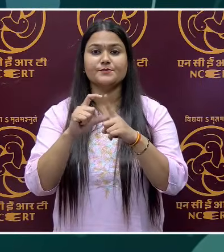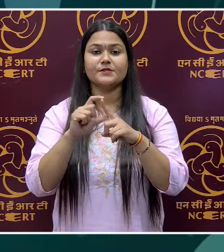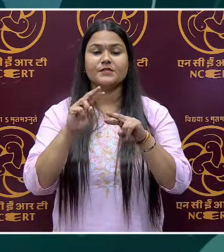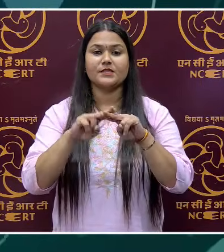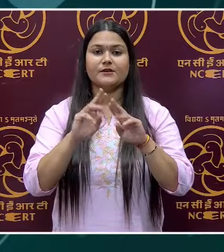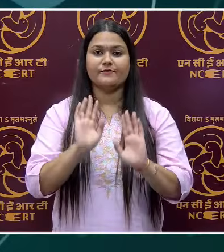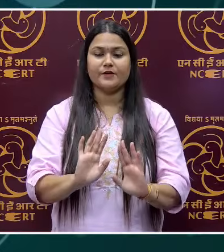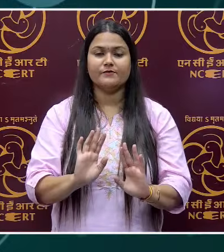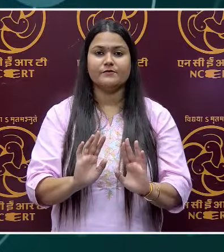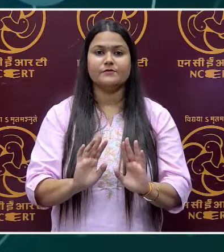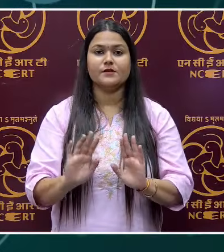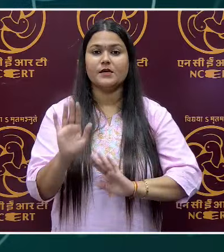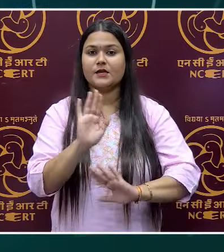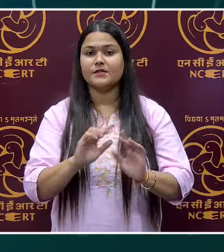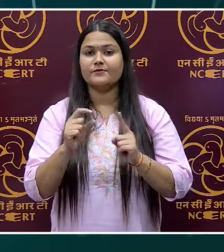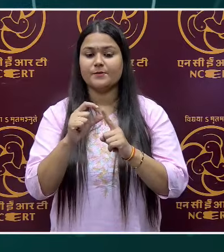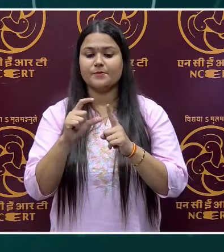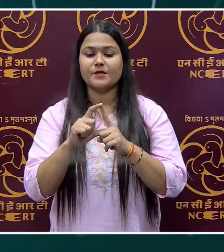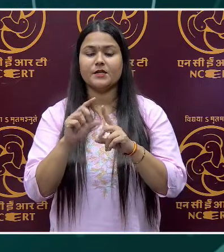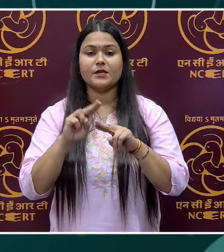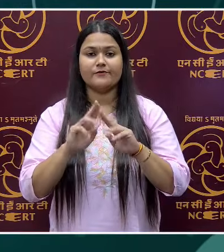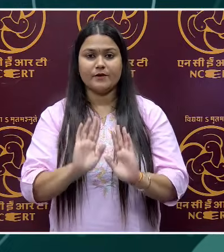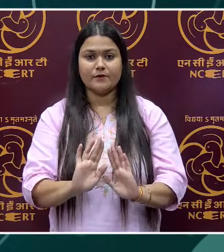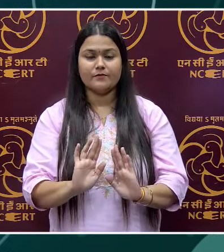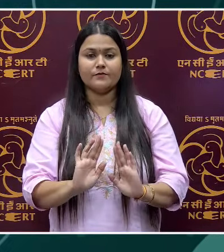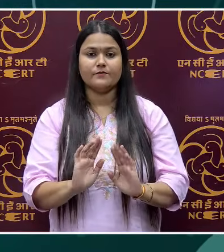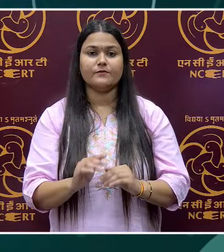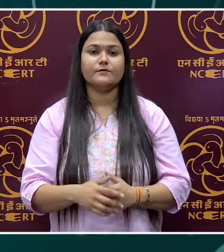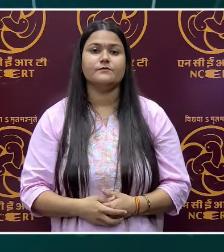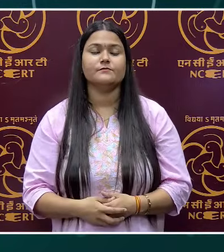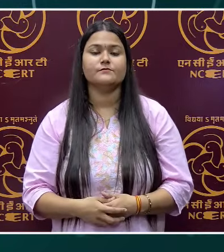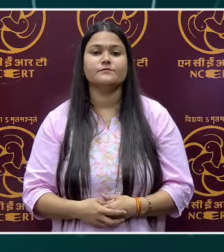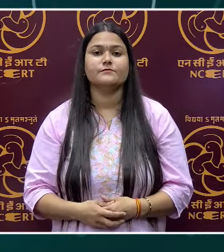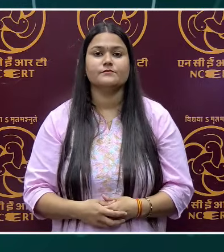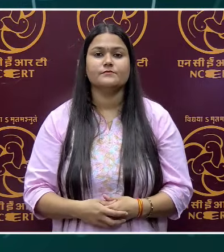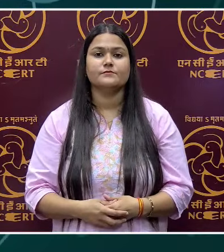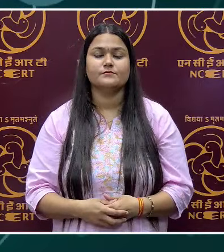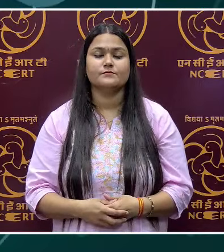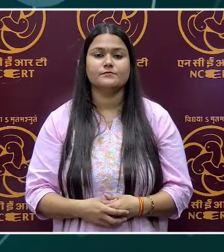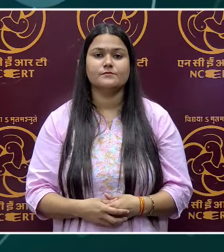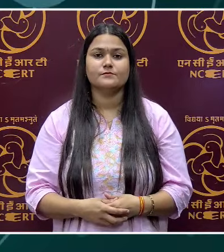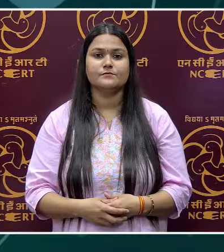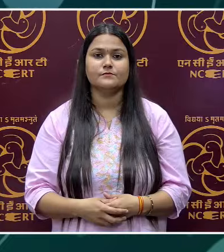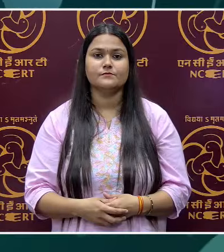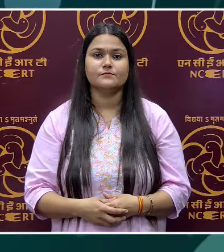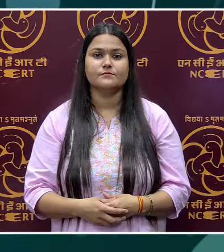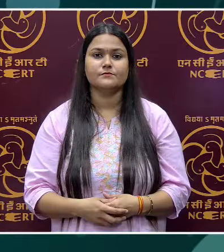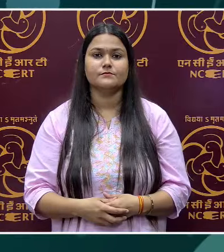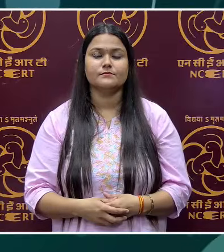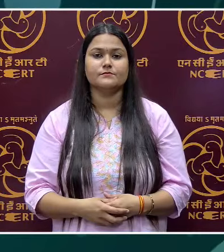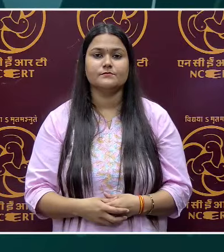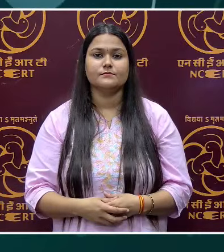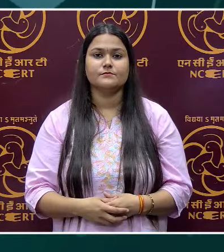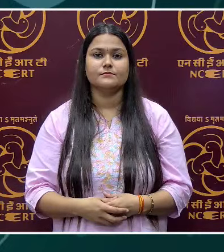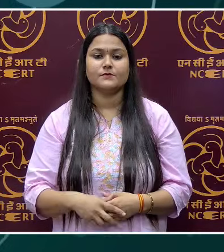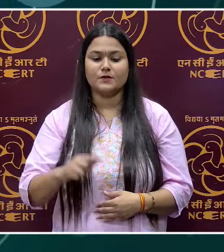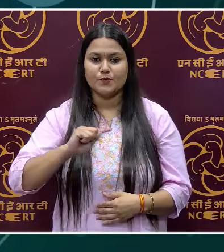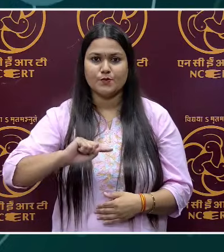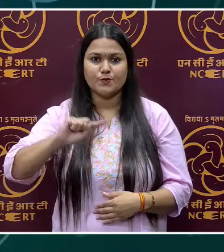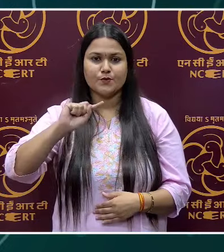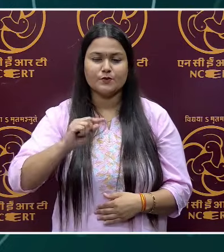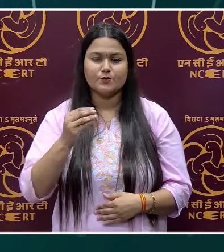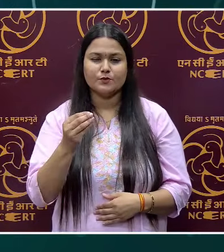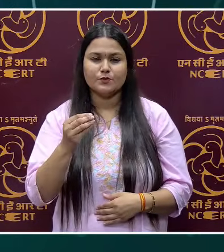activity PDF. You can see we will scroll down a